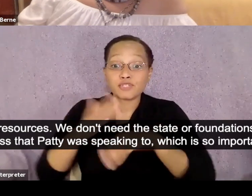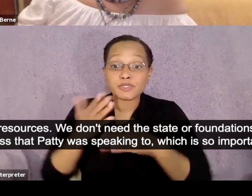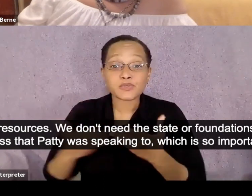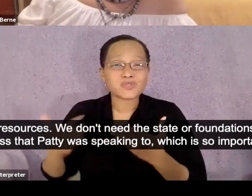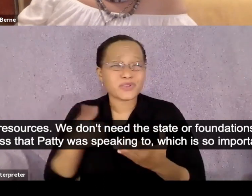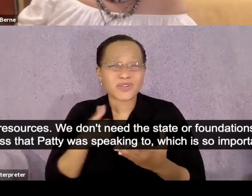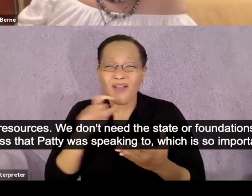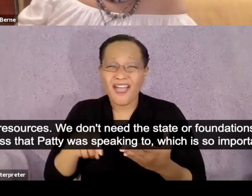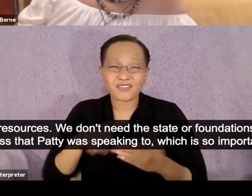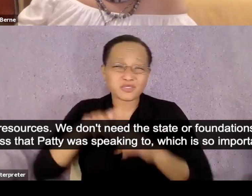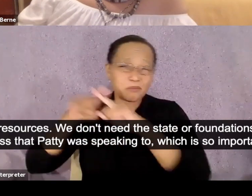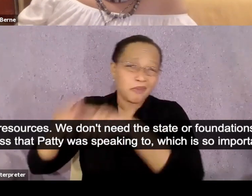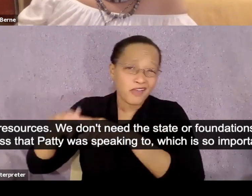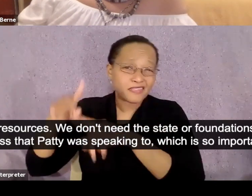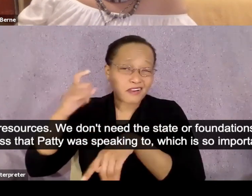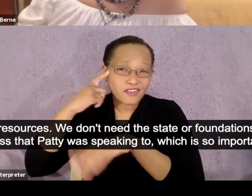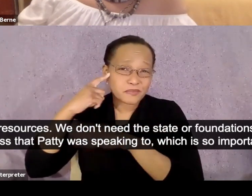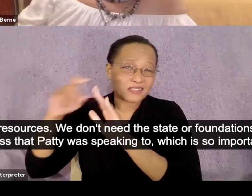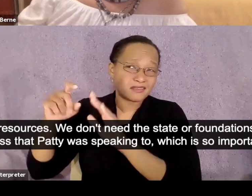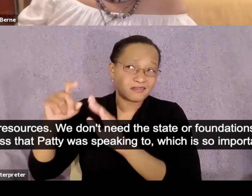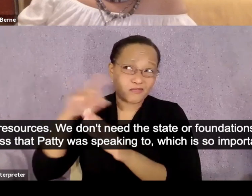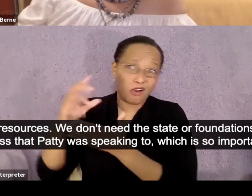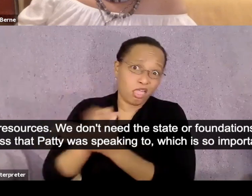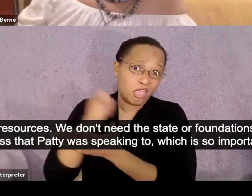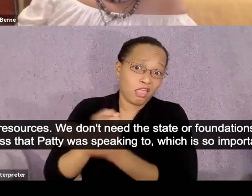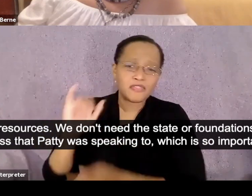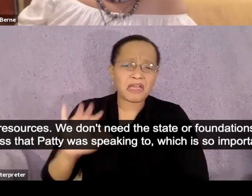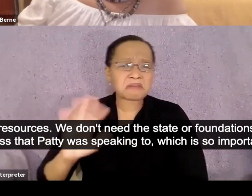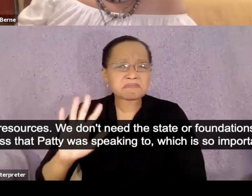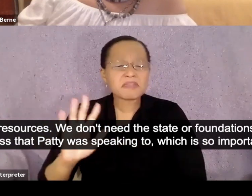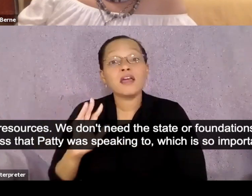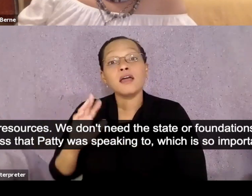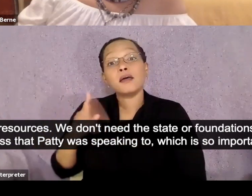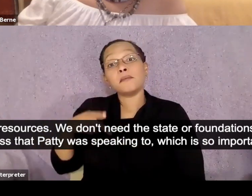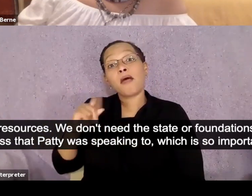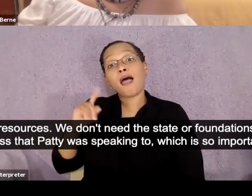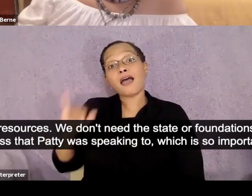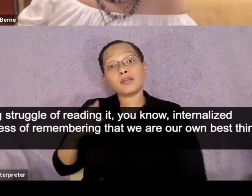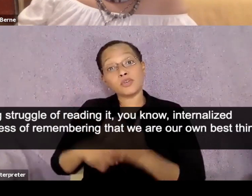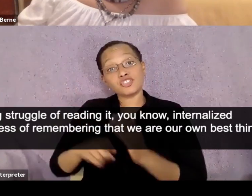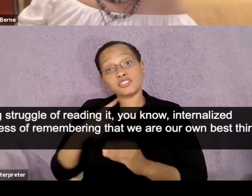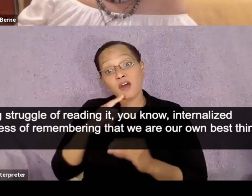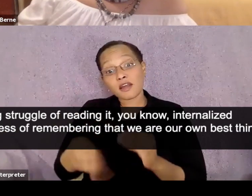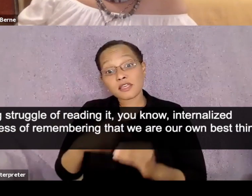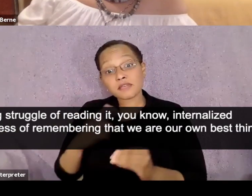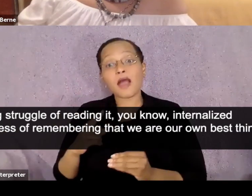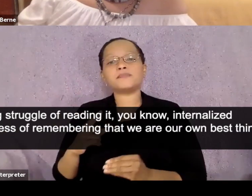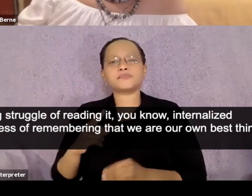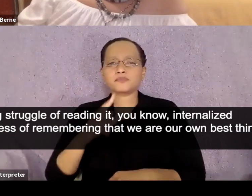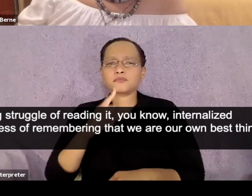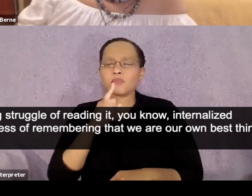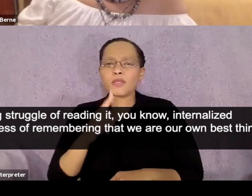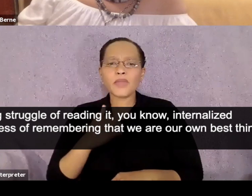that. And I think that in terms of the decolonization process that Patty was speaking to, which is so important, which is an ongoing